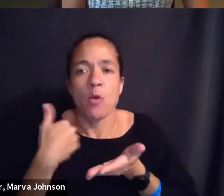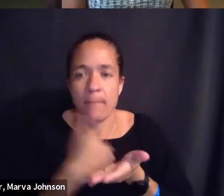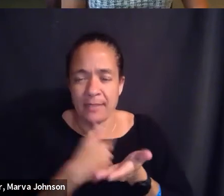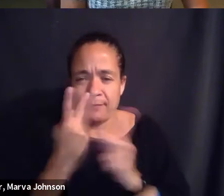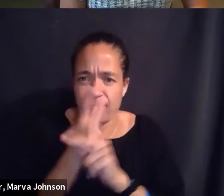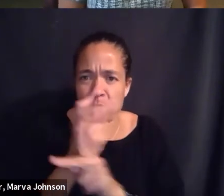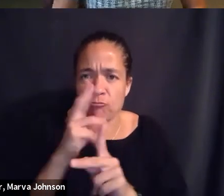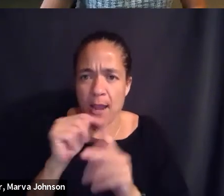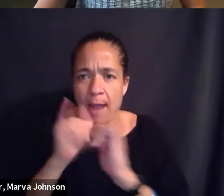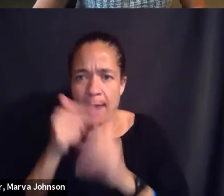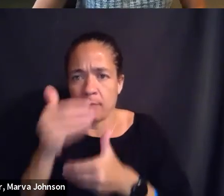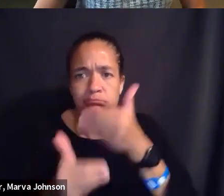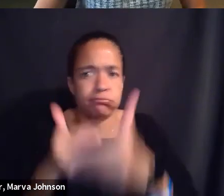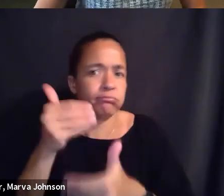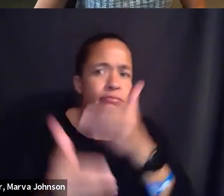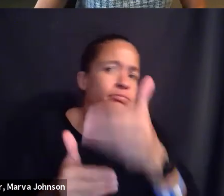done.